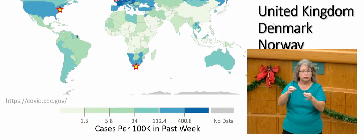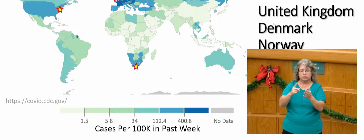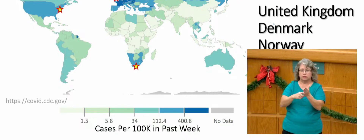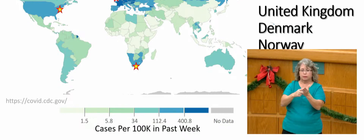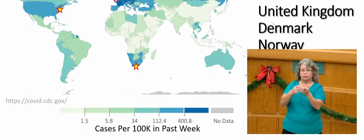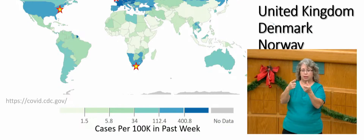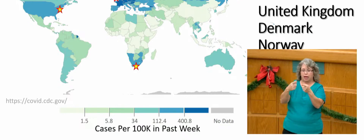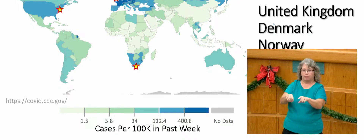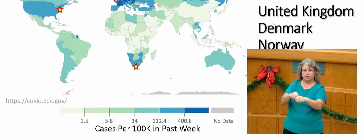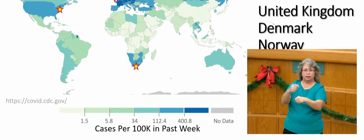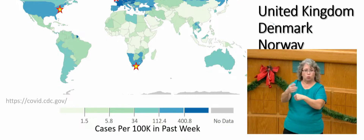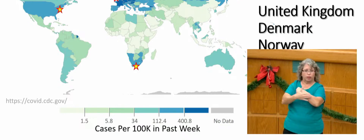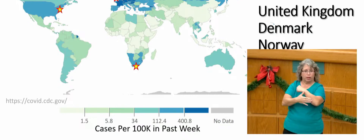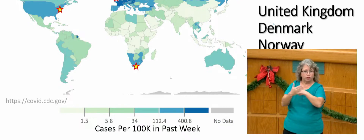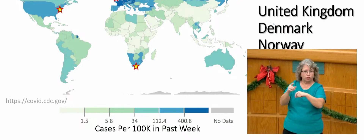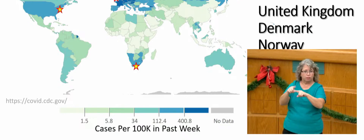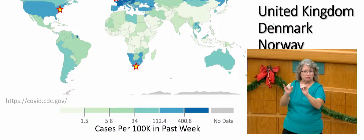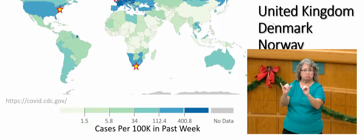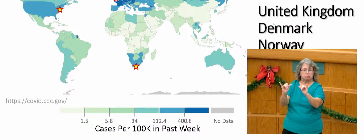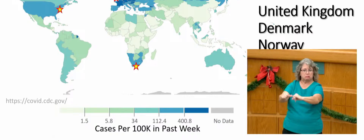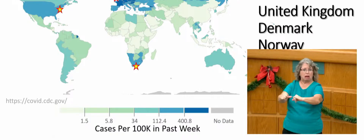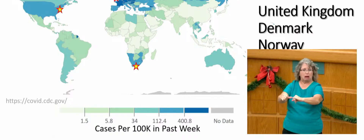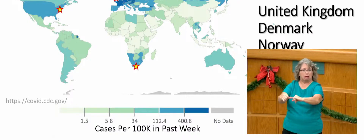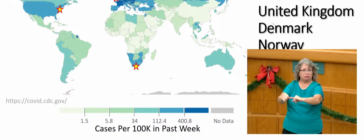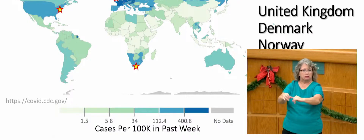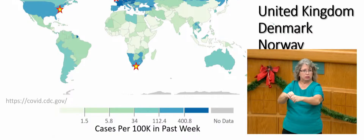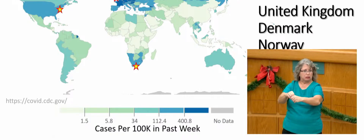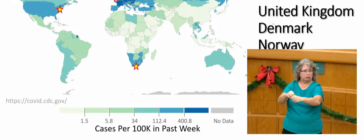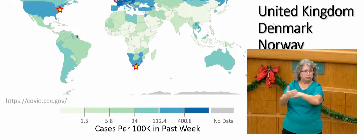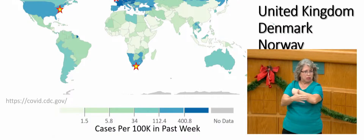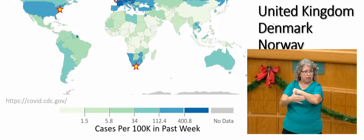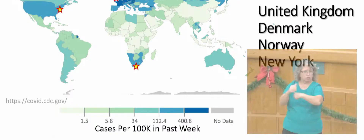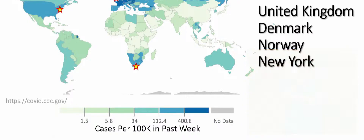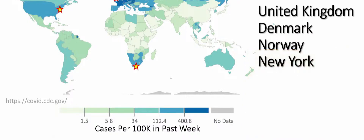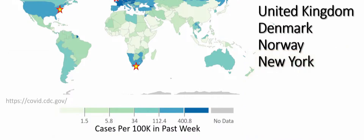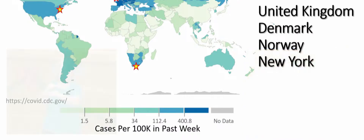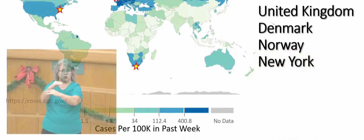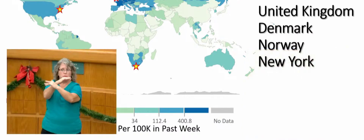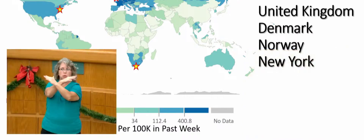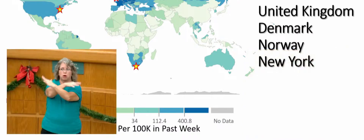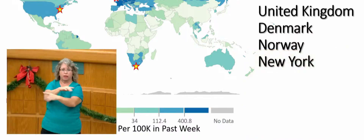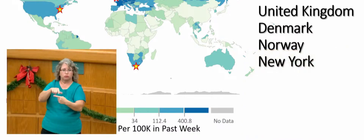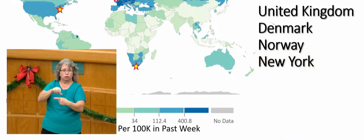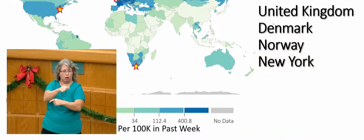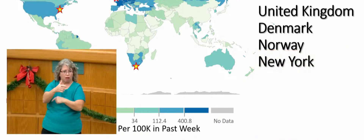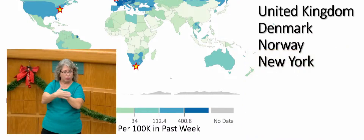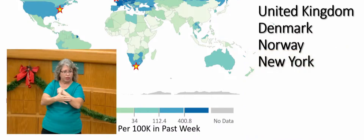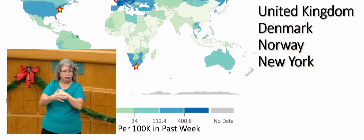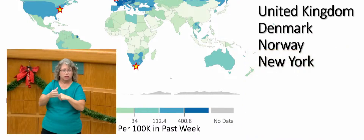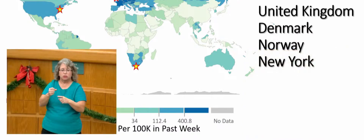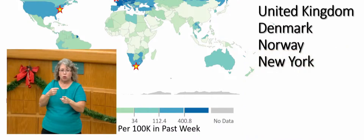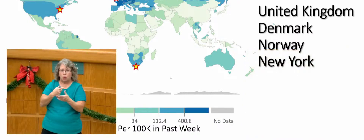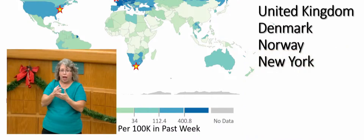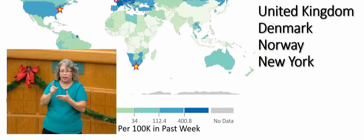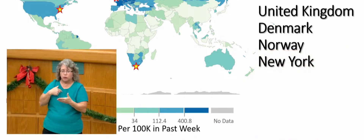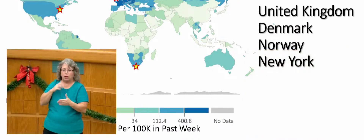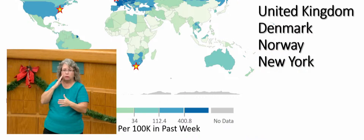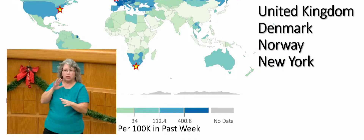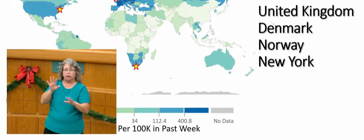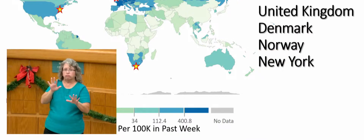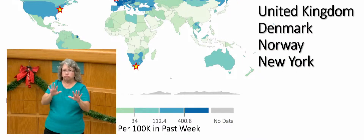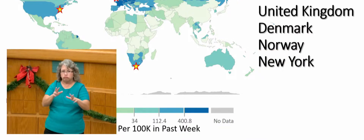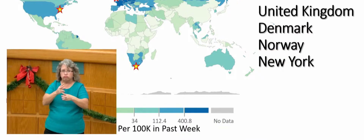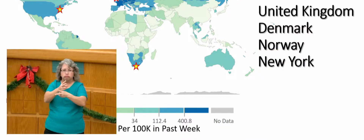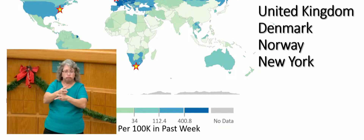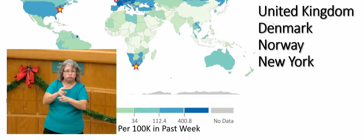It blows up in that country, in this case, South Africa, and then we don't see it anywhere else. So I said, let's watch and see what happens in other places. Well, in